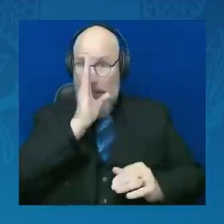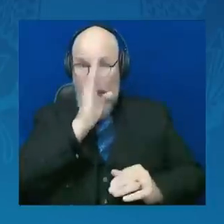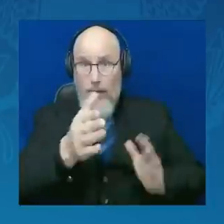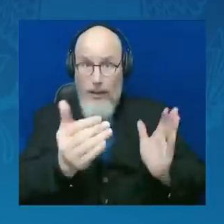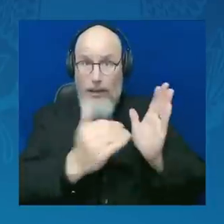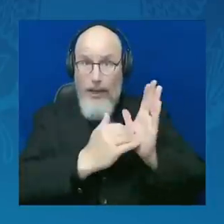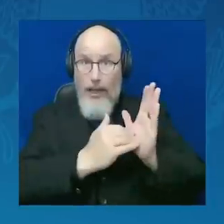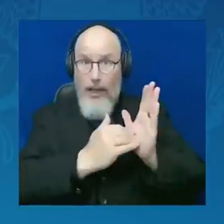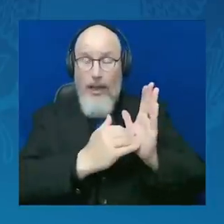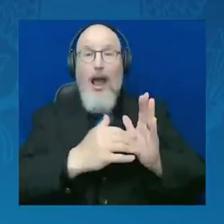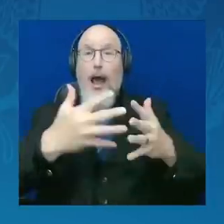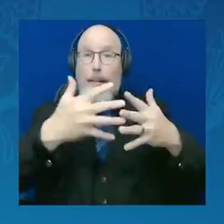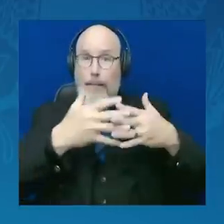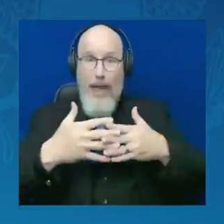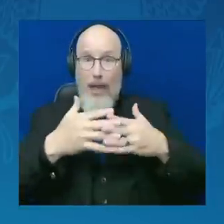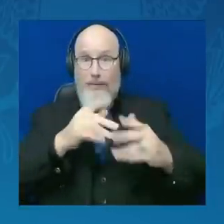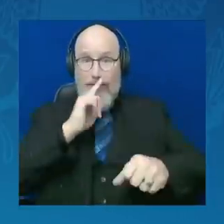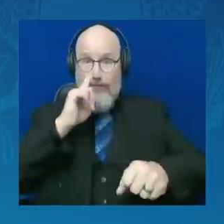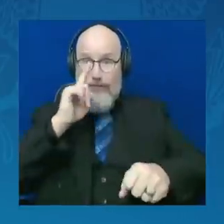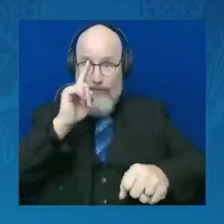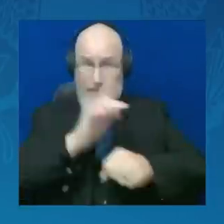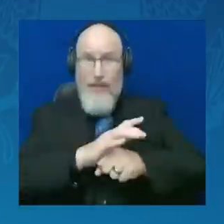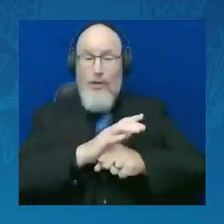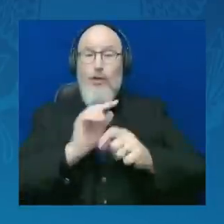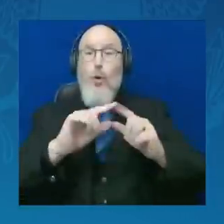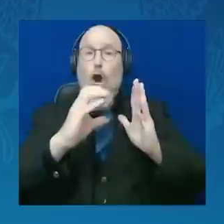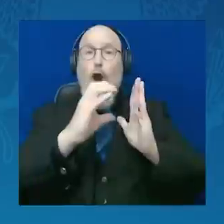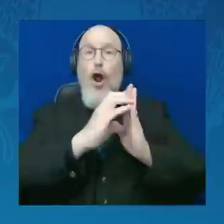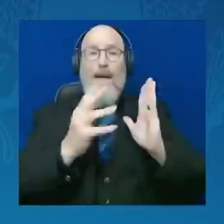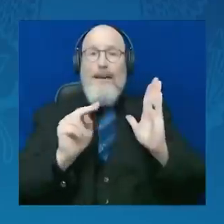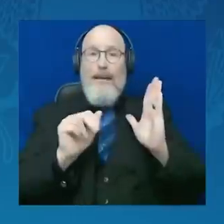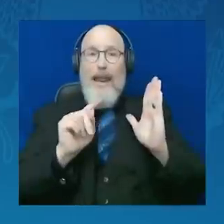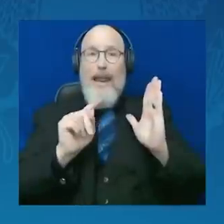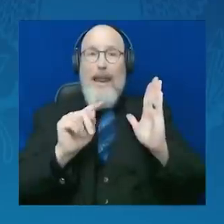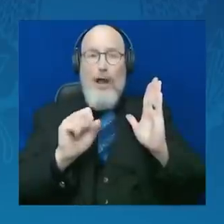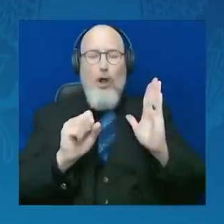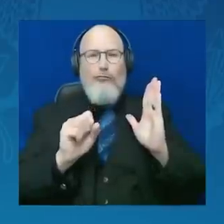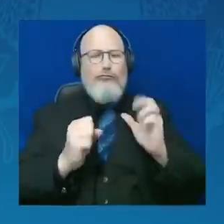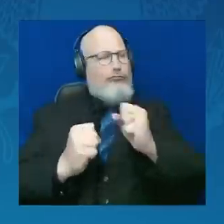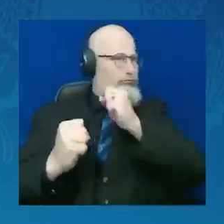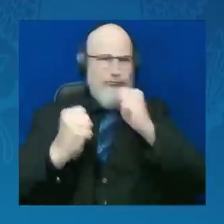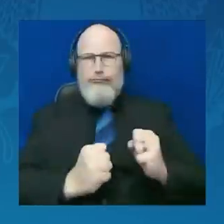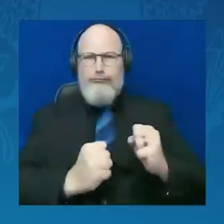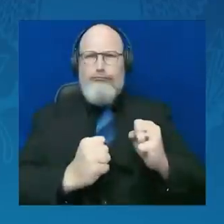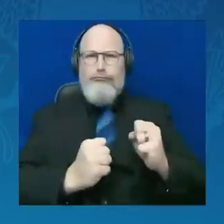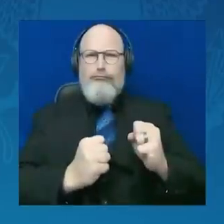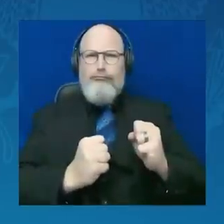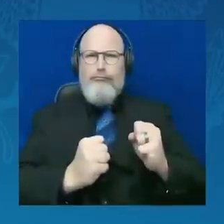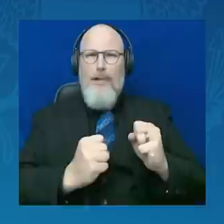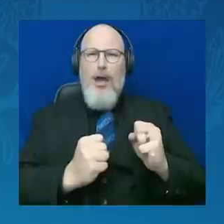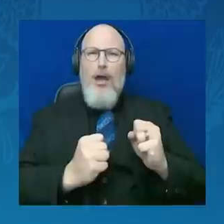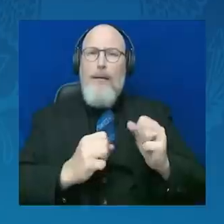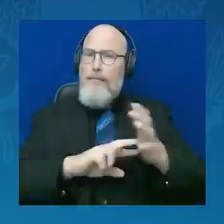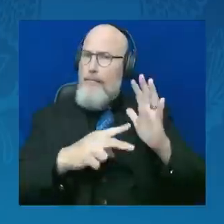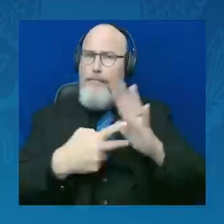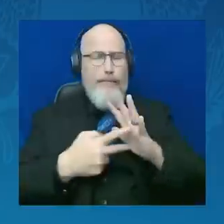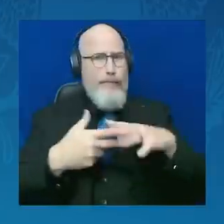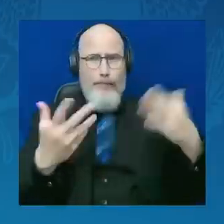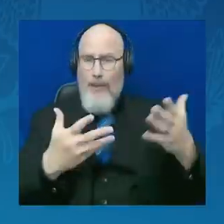ironclad. The United States is prepared to defend every inch of NATO